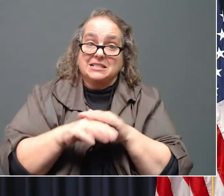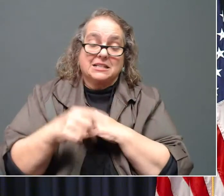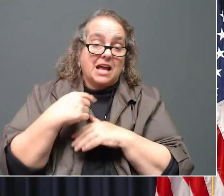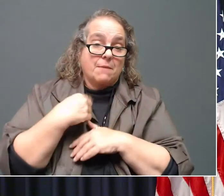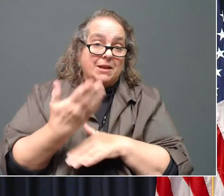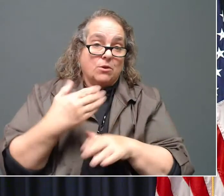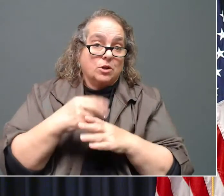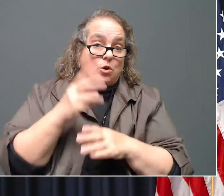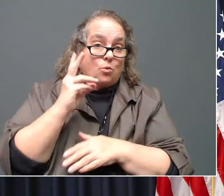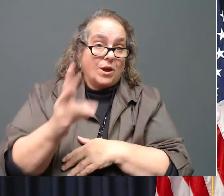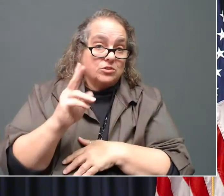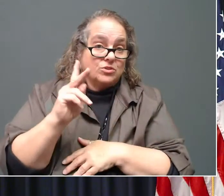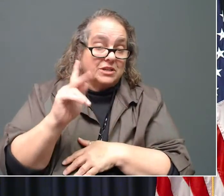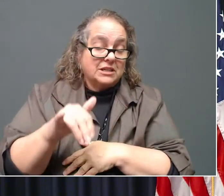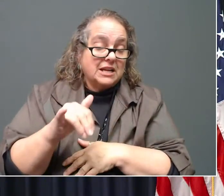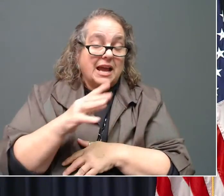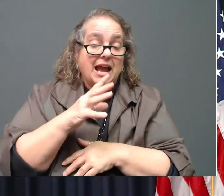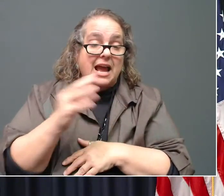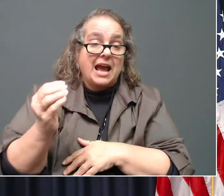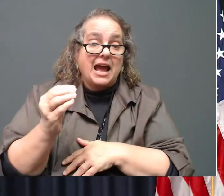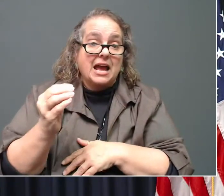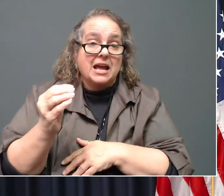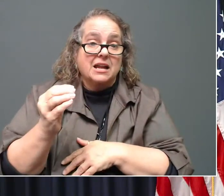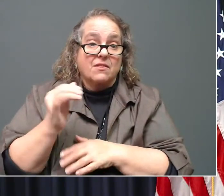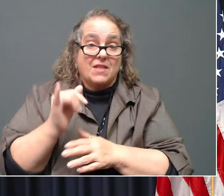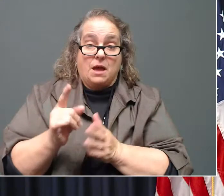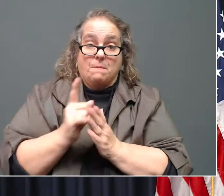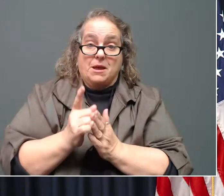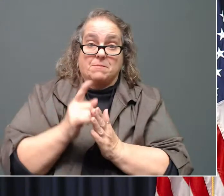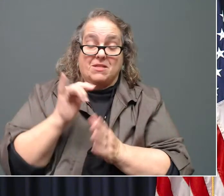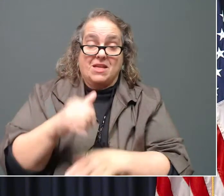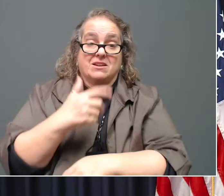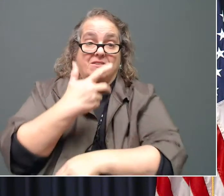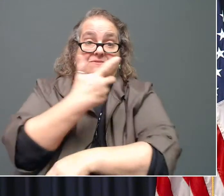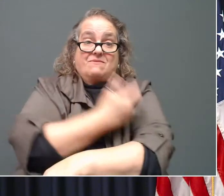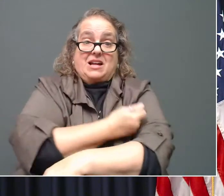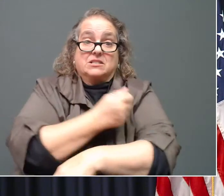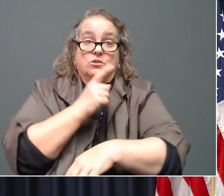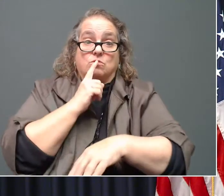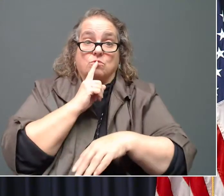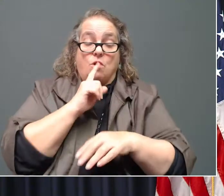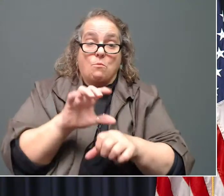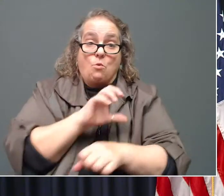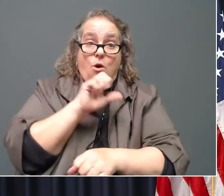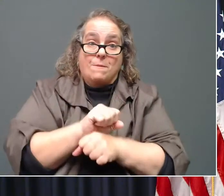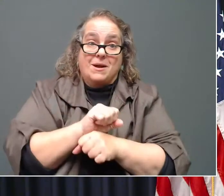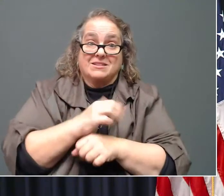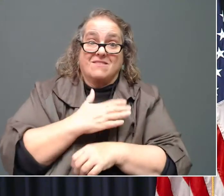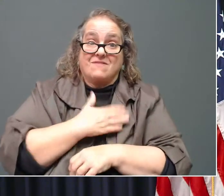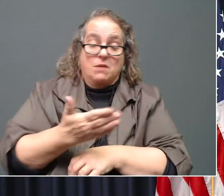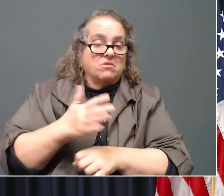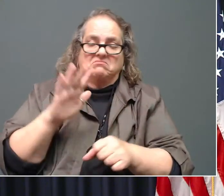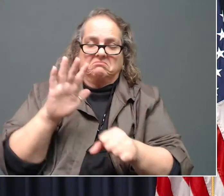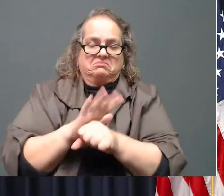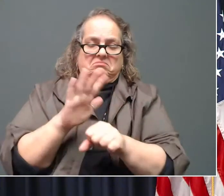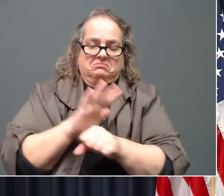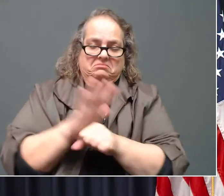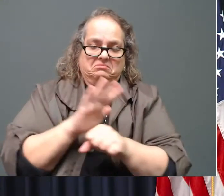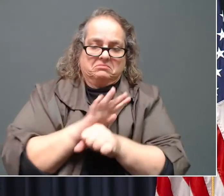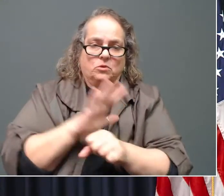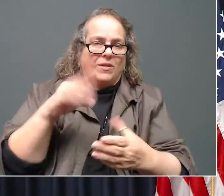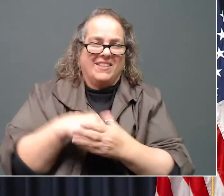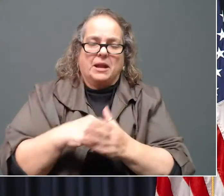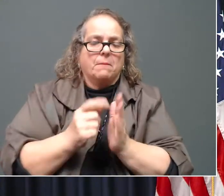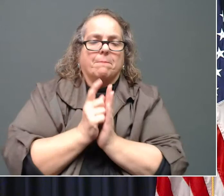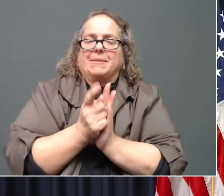Kentucky, and the moment that vaccines appointments become available, they are filling up within minutes,